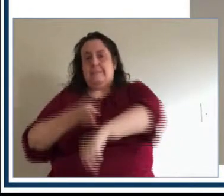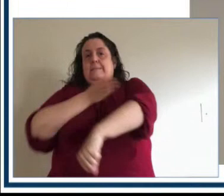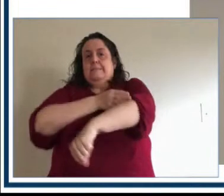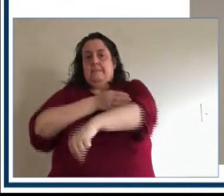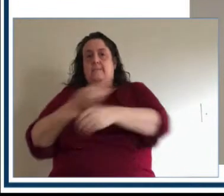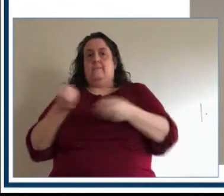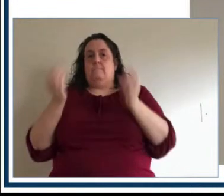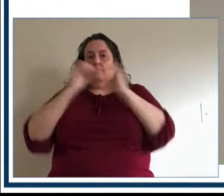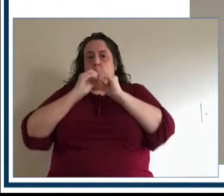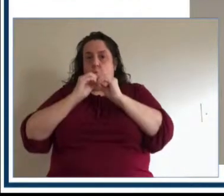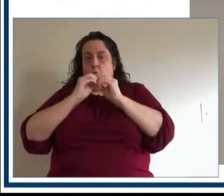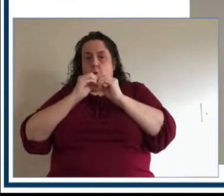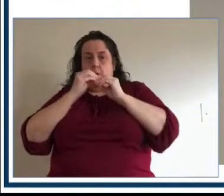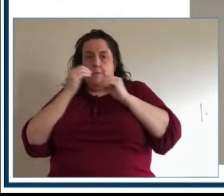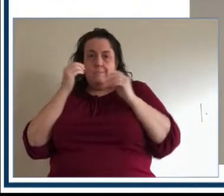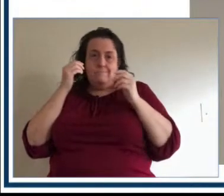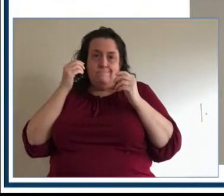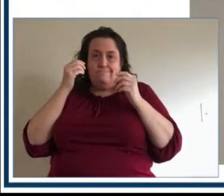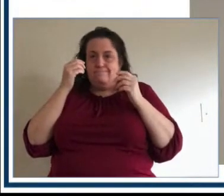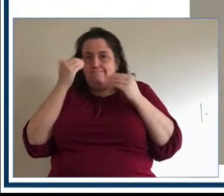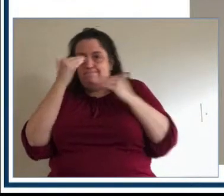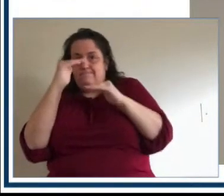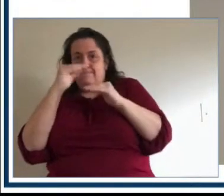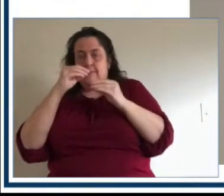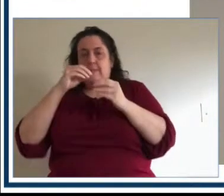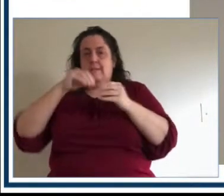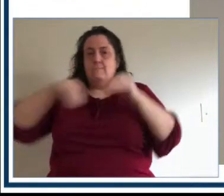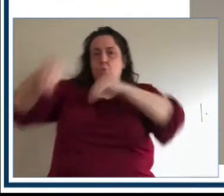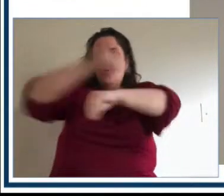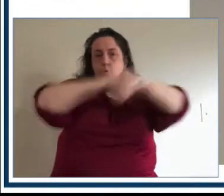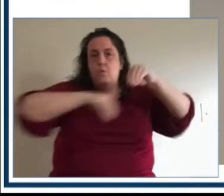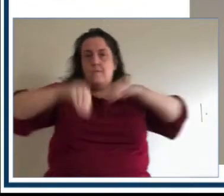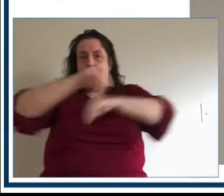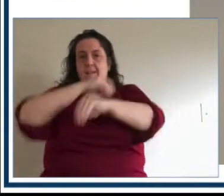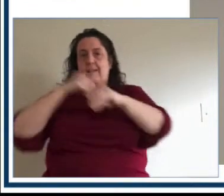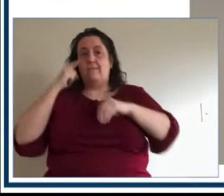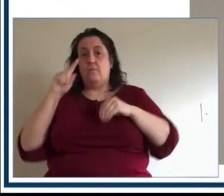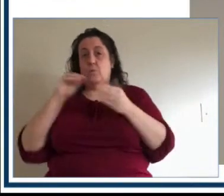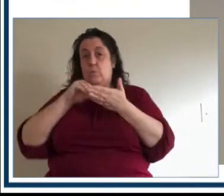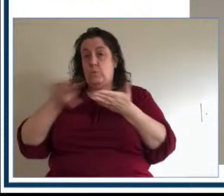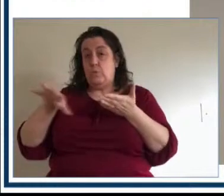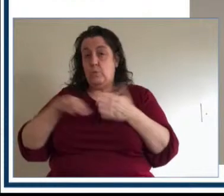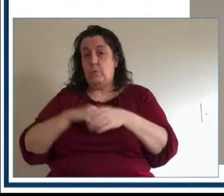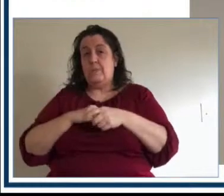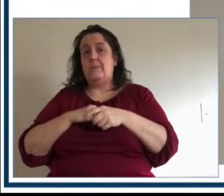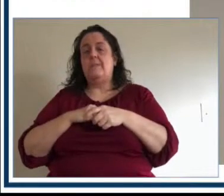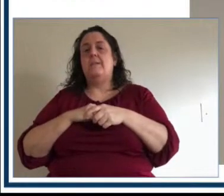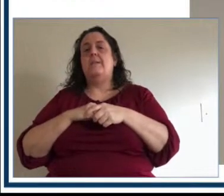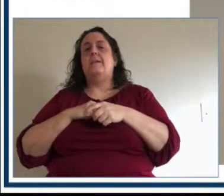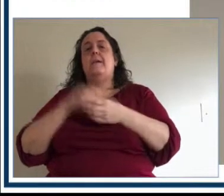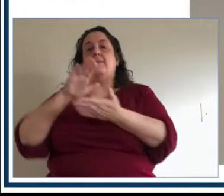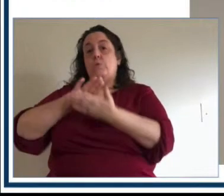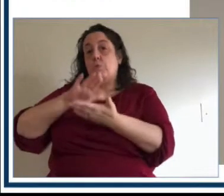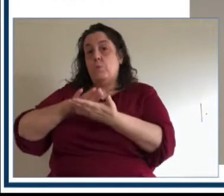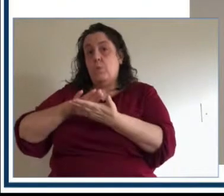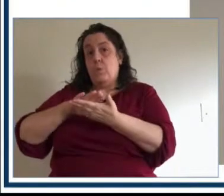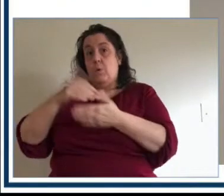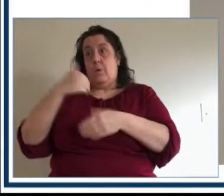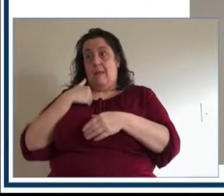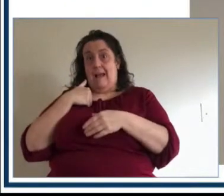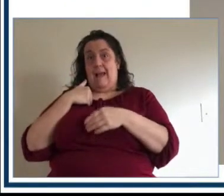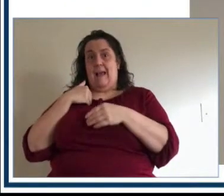to reduce mixing and movement. And so those are the measures we have been using for the last few months when a school has some